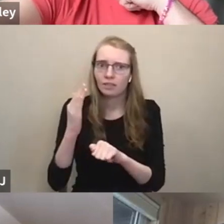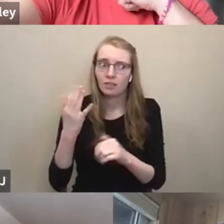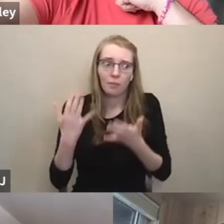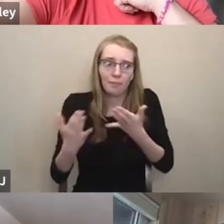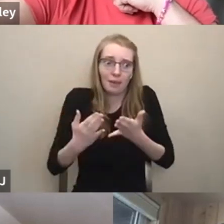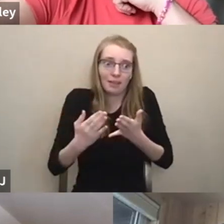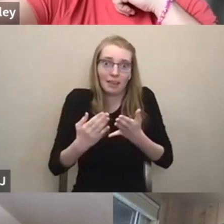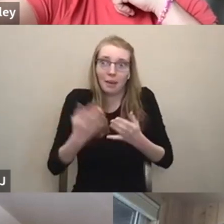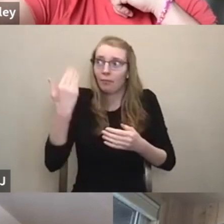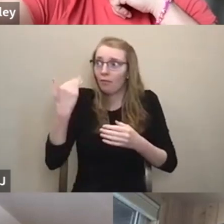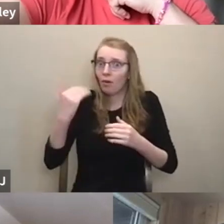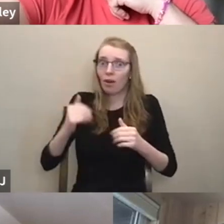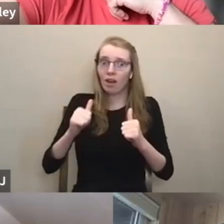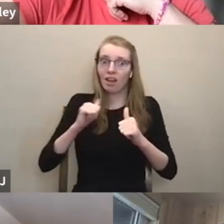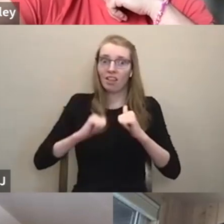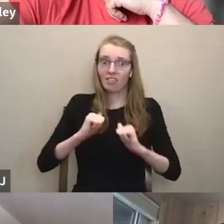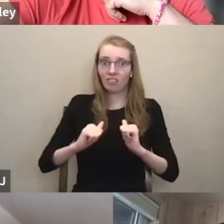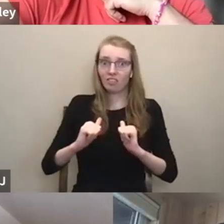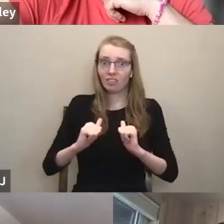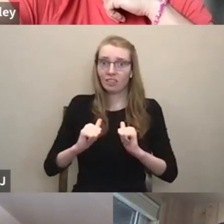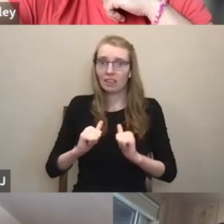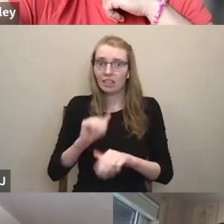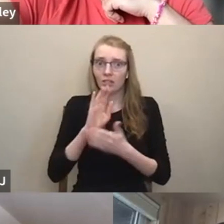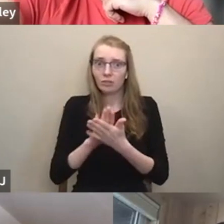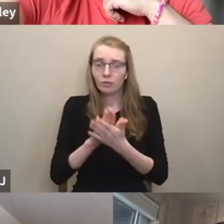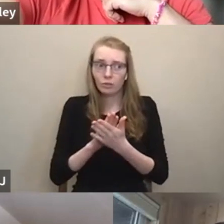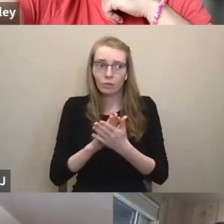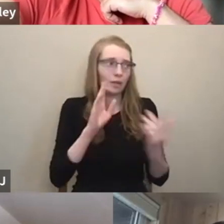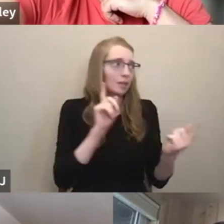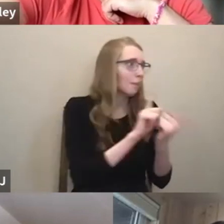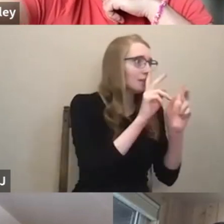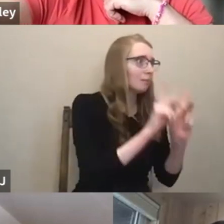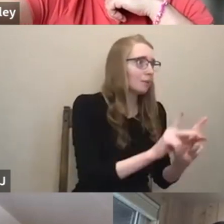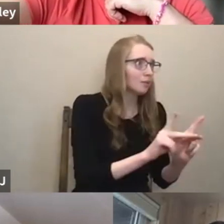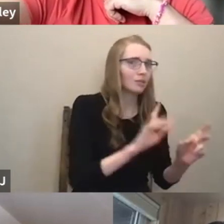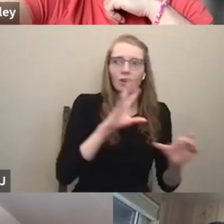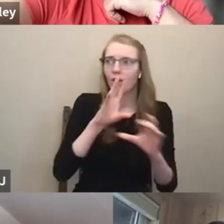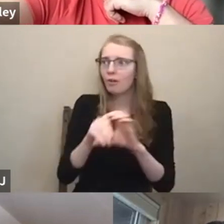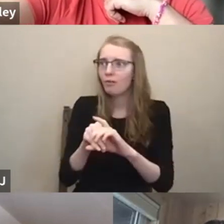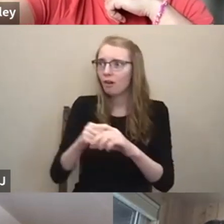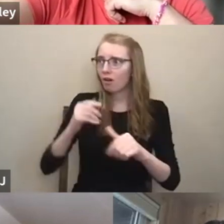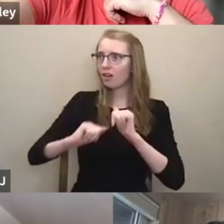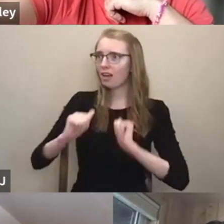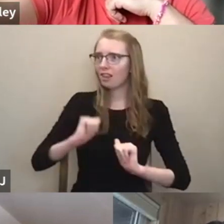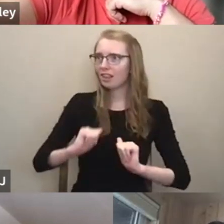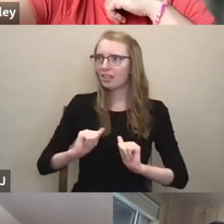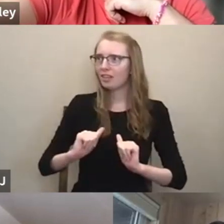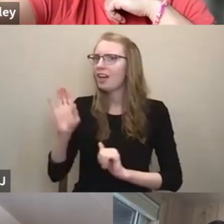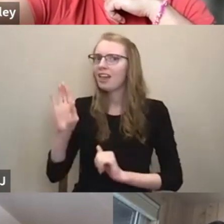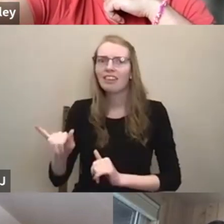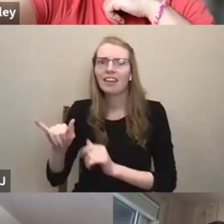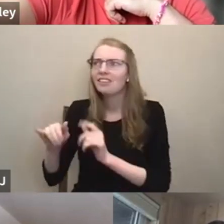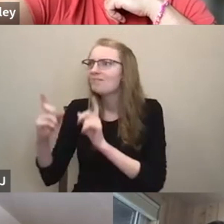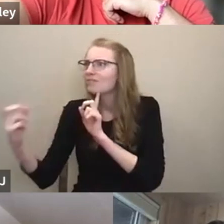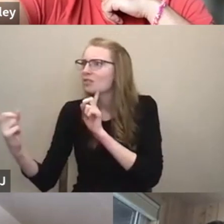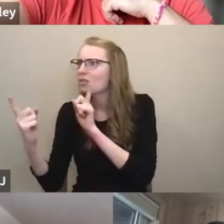those people, or you meet someone at an audition, or you do a show, that director, that playwright, somebody that, gets on